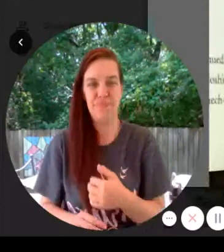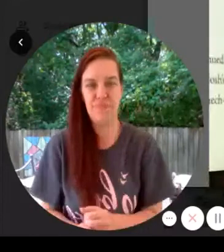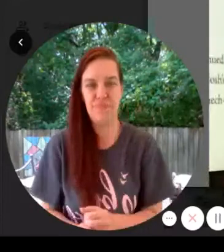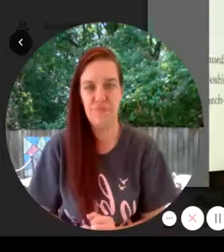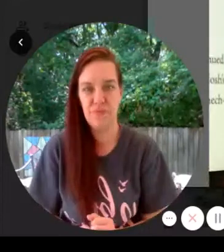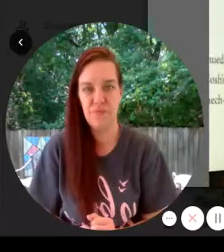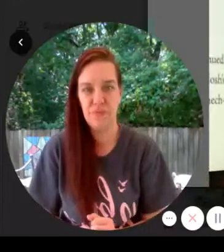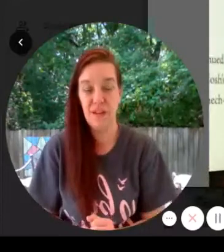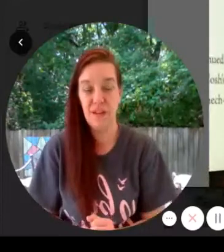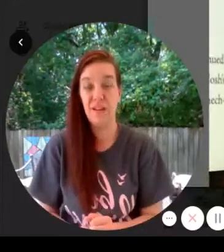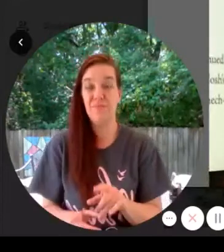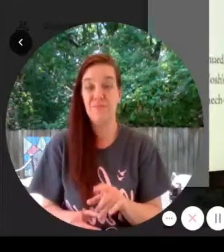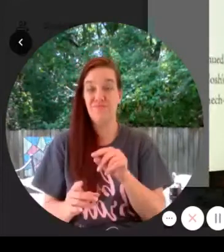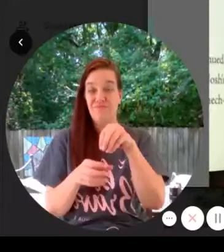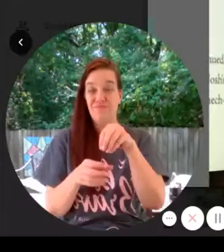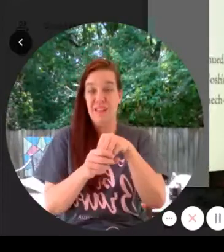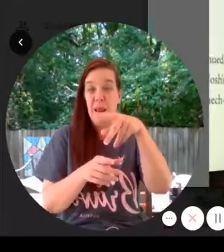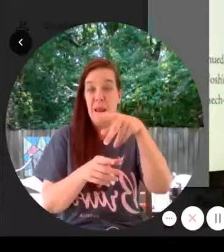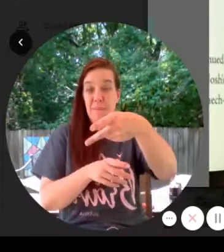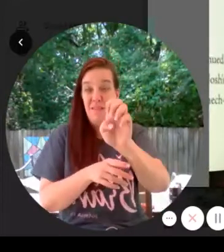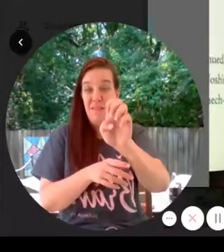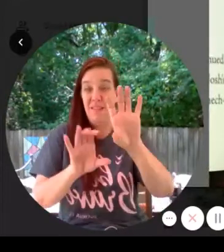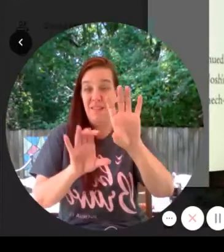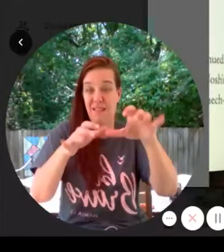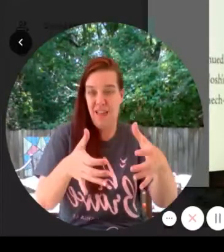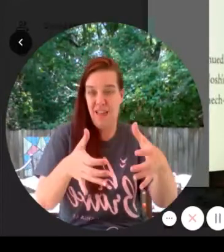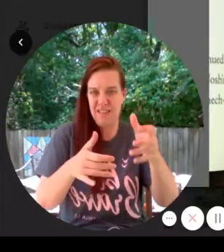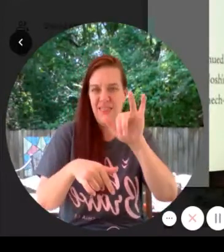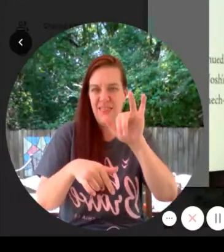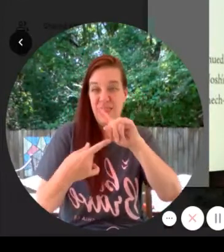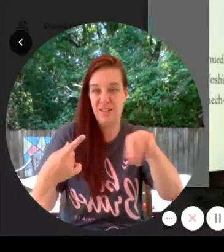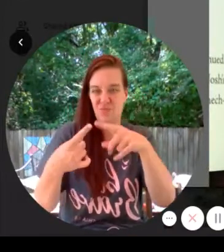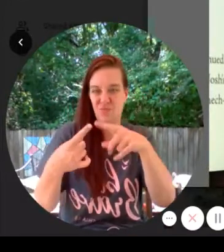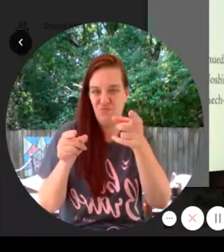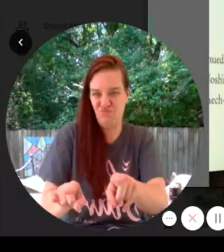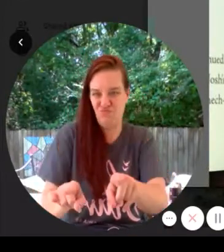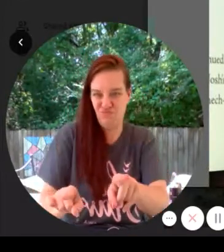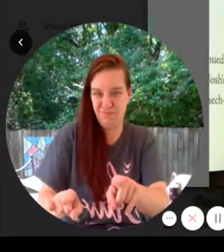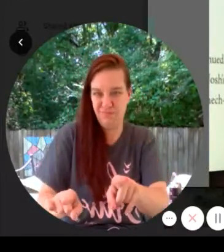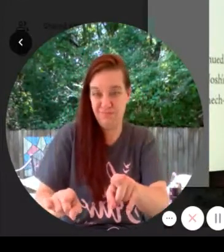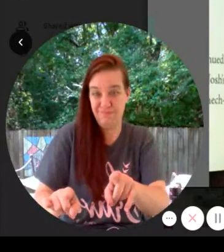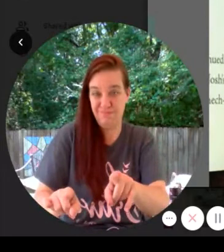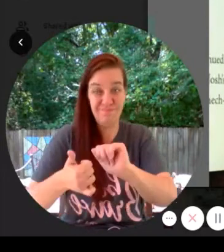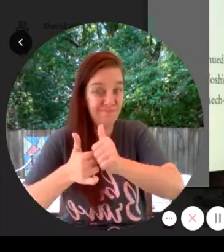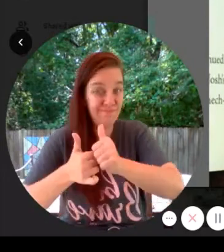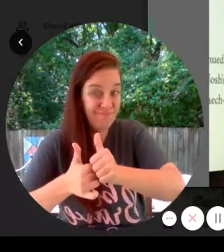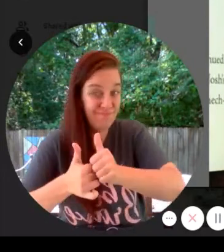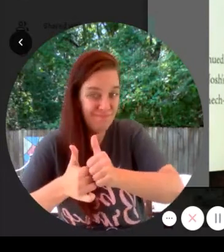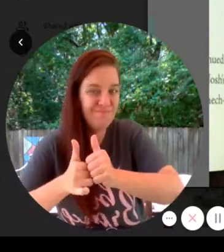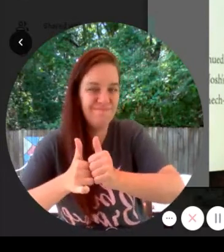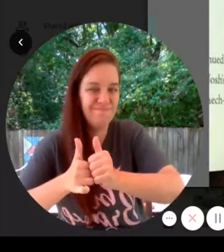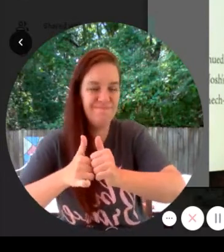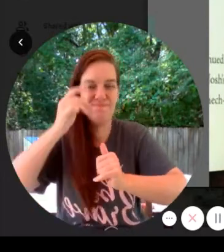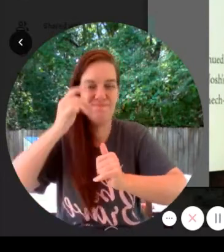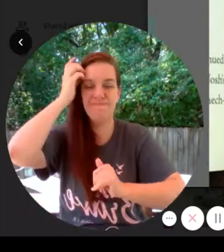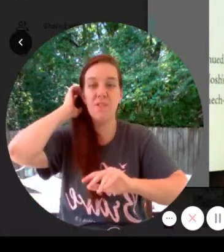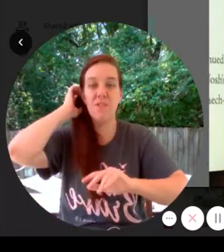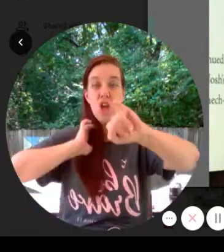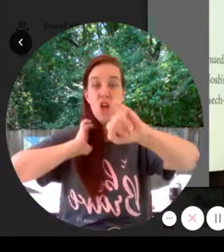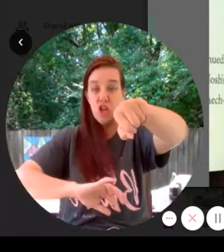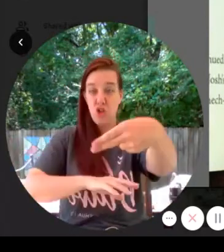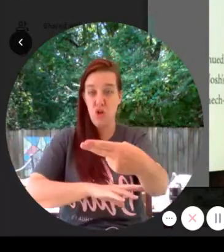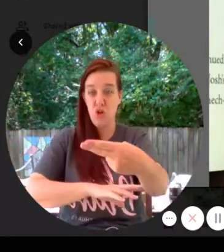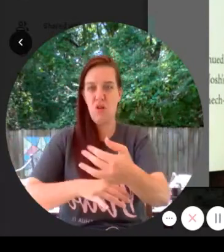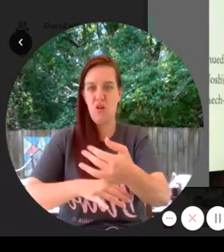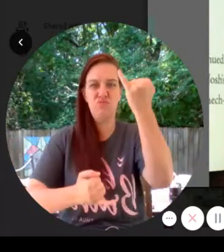In PE, the prank went down like this. Josh was the last one to